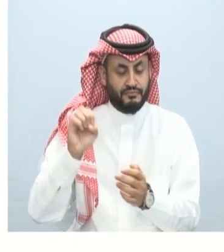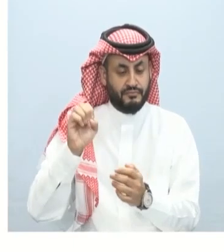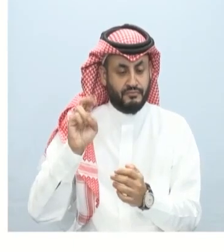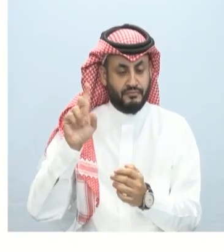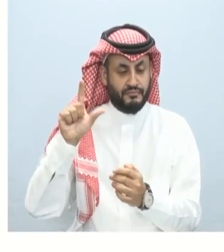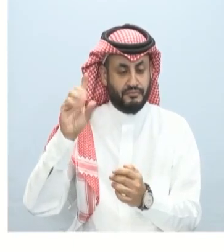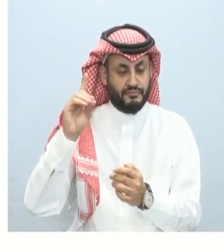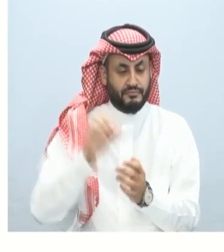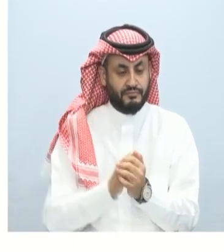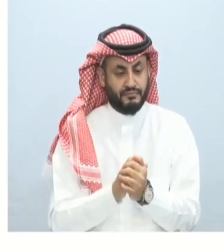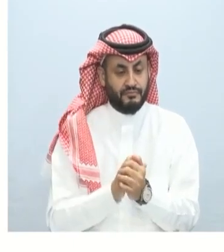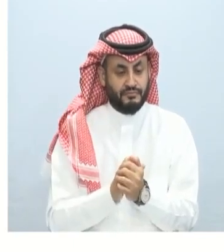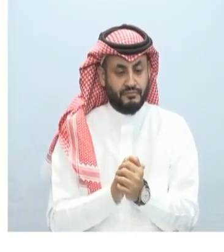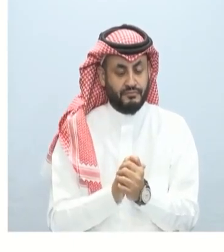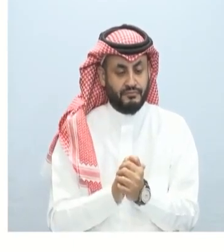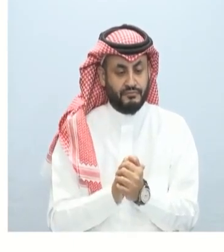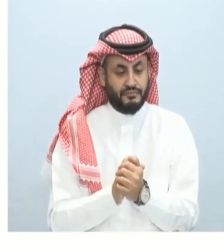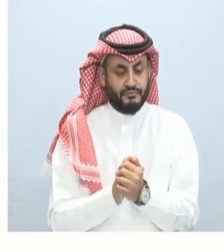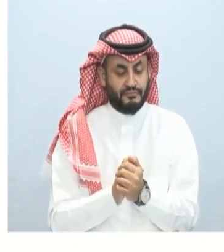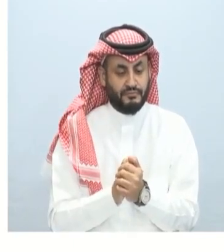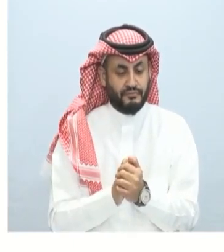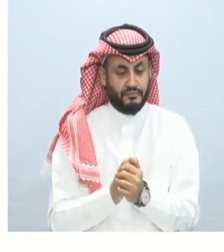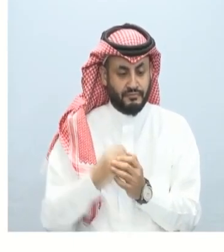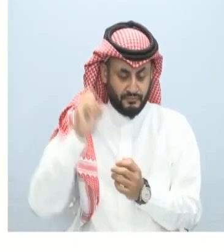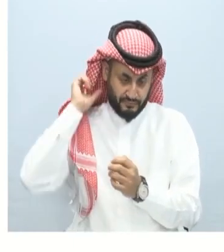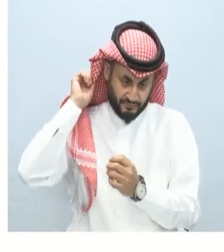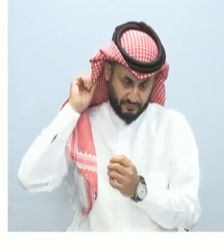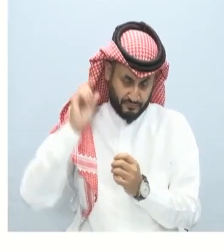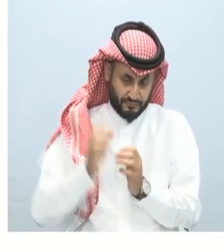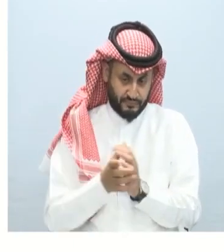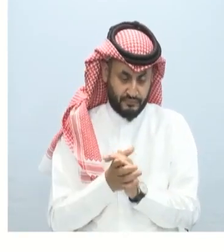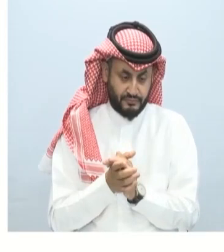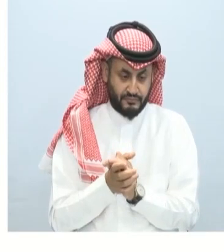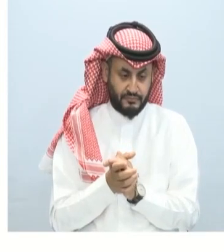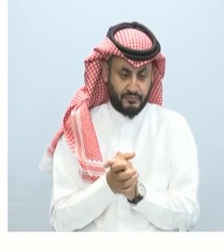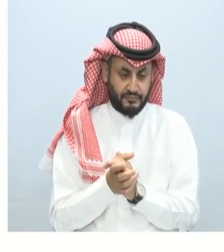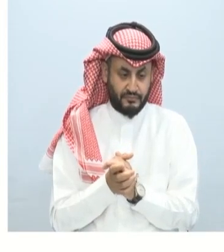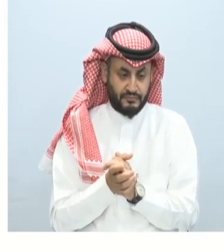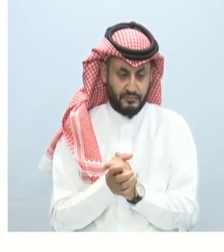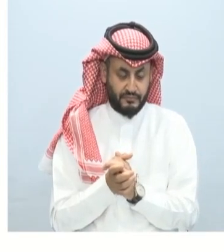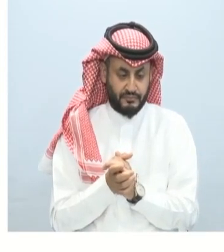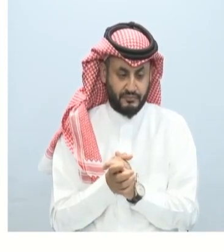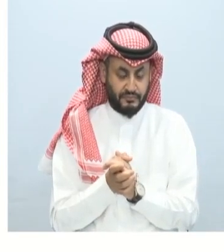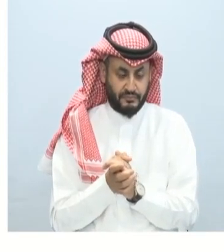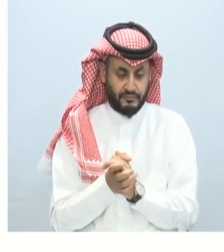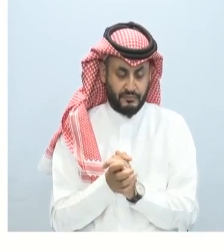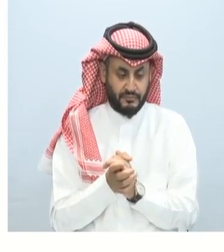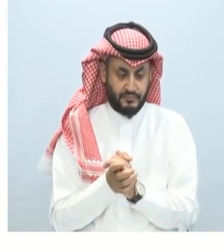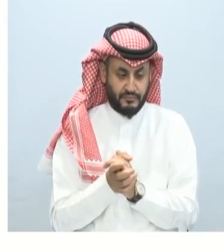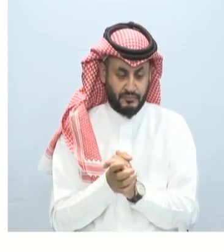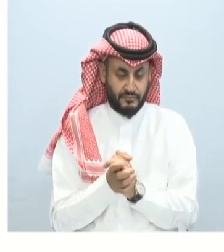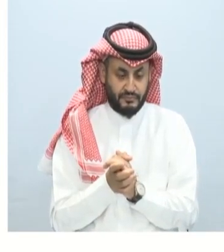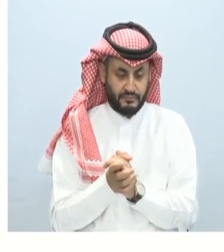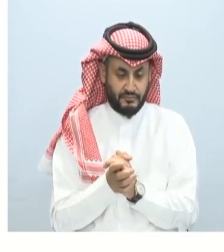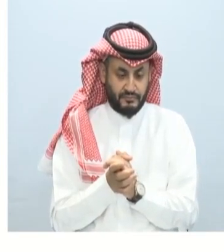would, future perfect, or the future perfect progressive, and we have your future